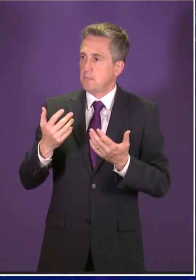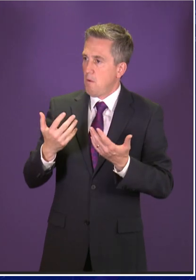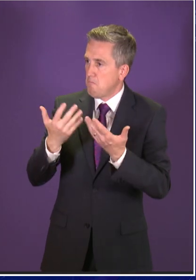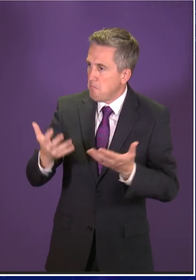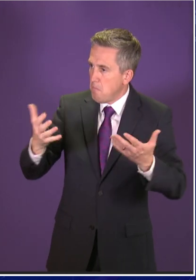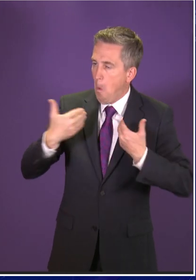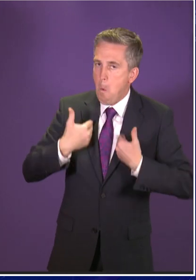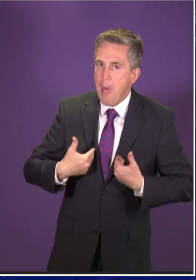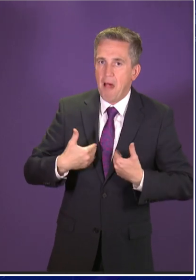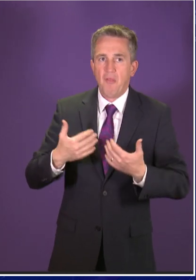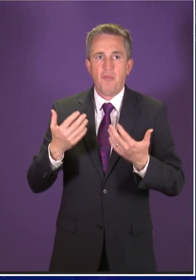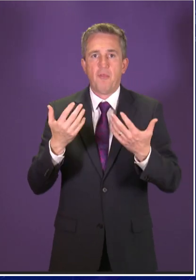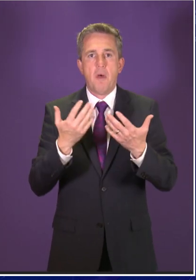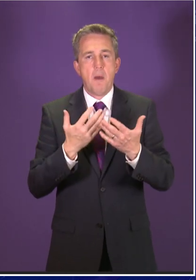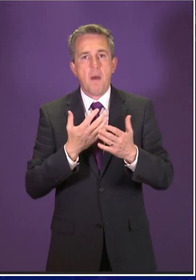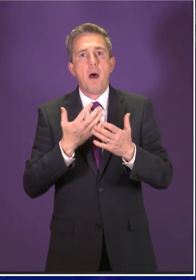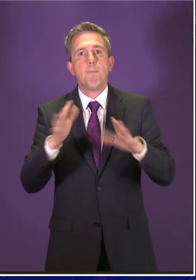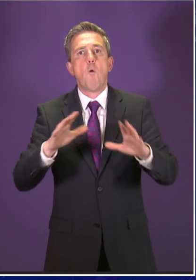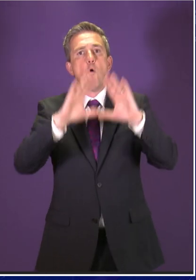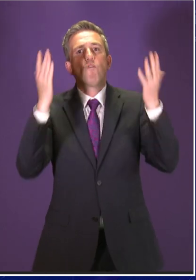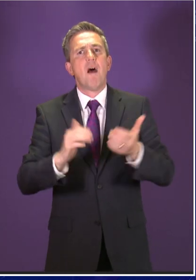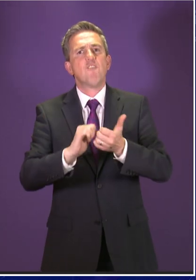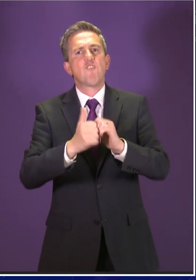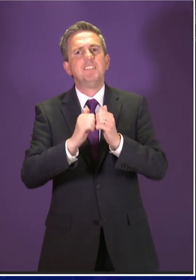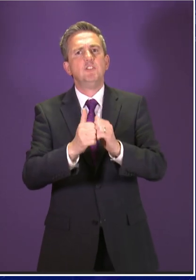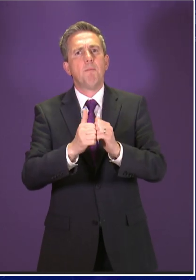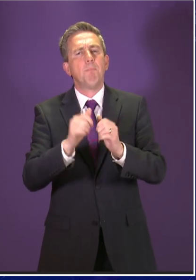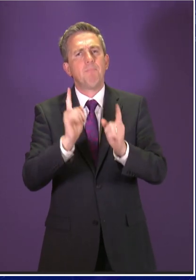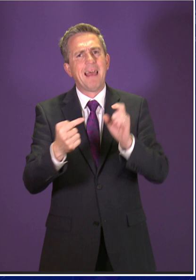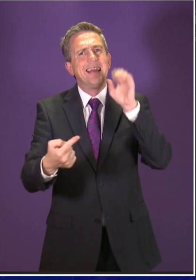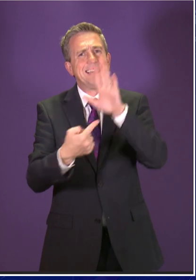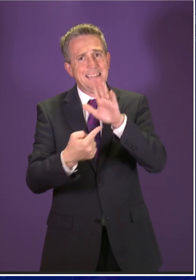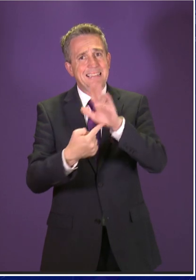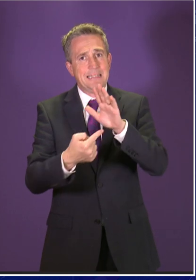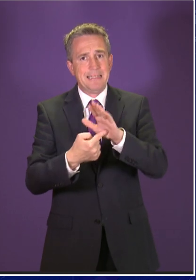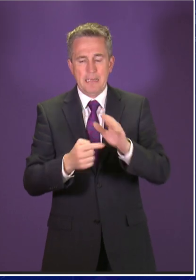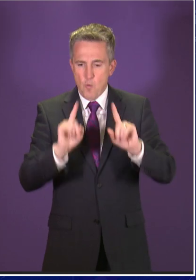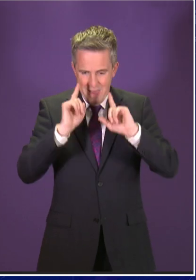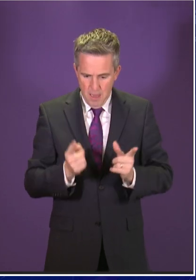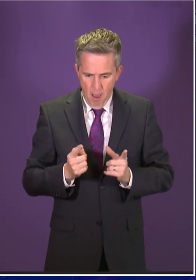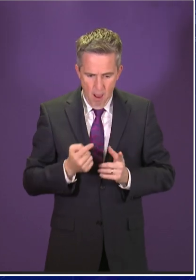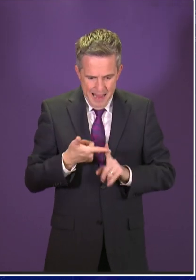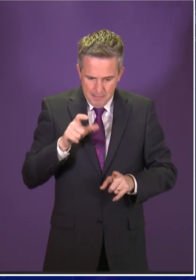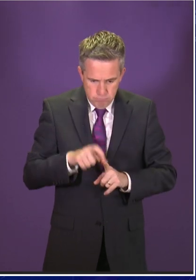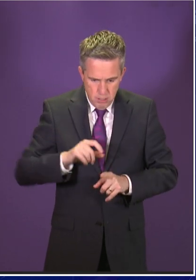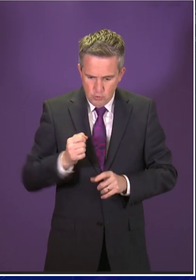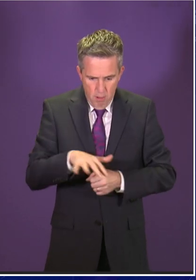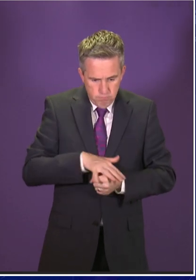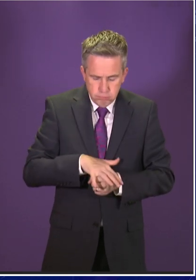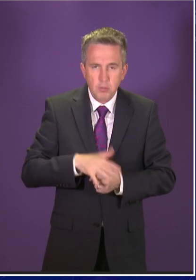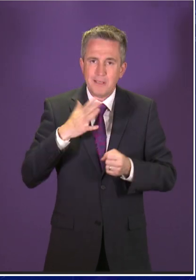prosperity, and the development of universal friendship are matters which outreach our boundaries and the rebirth of joy